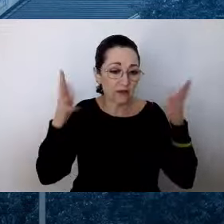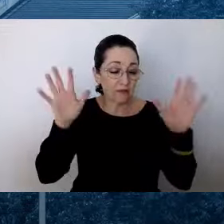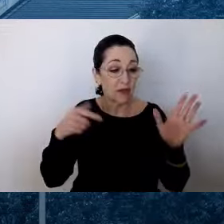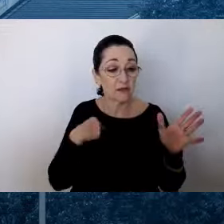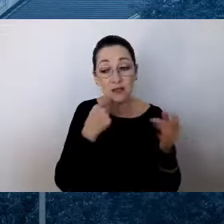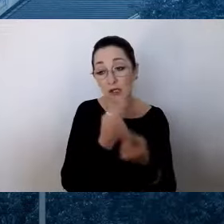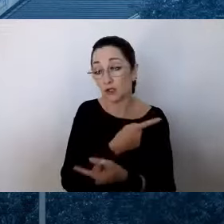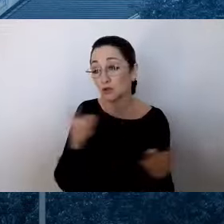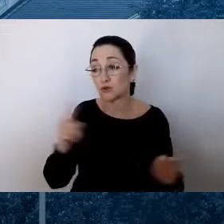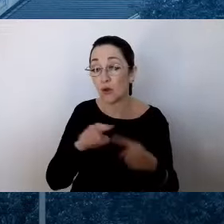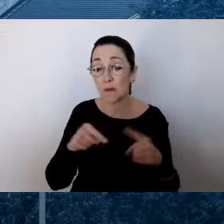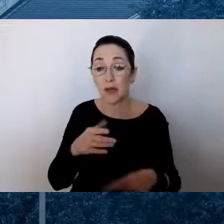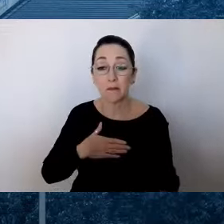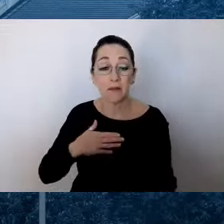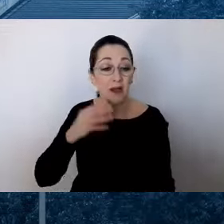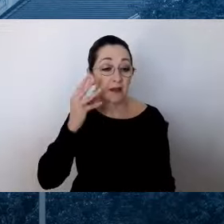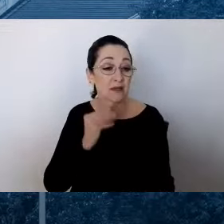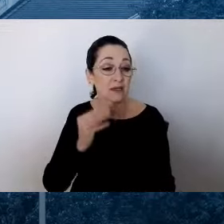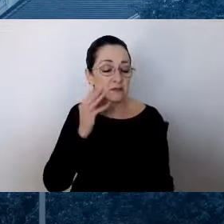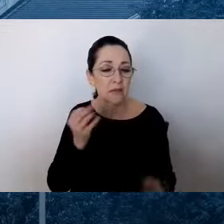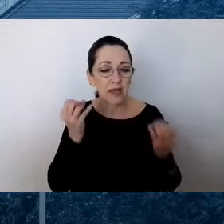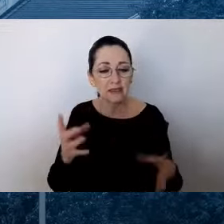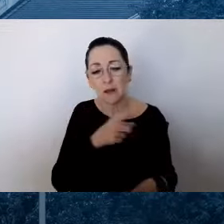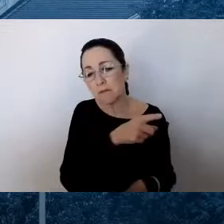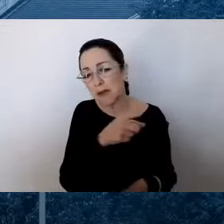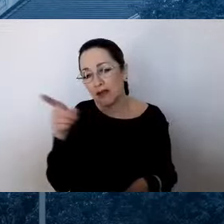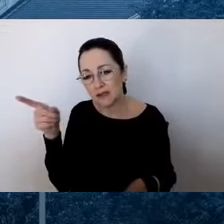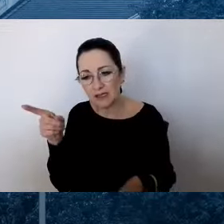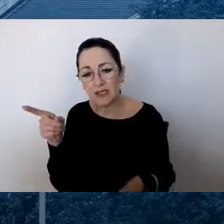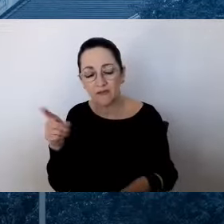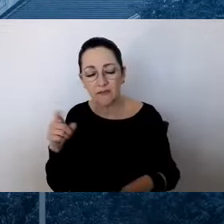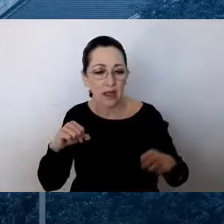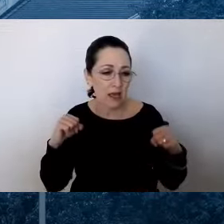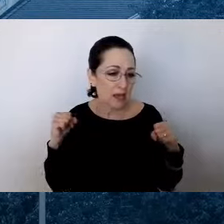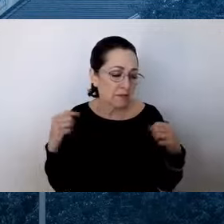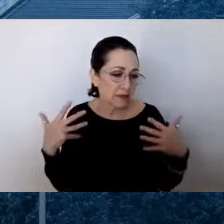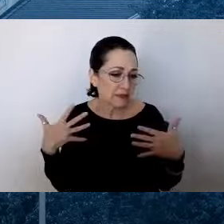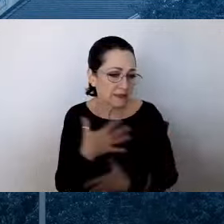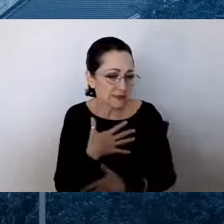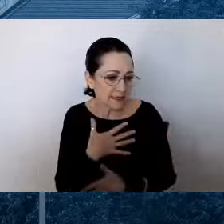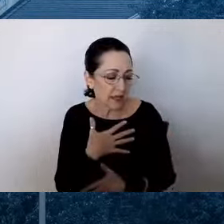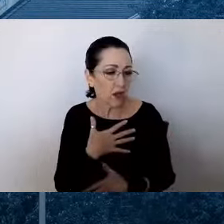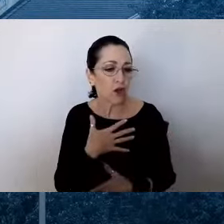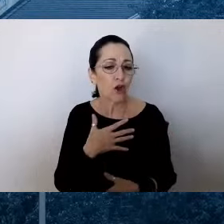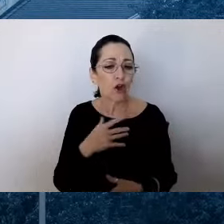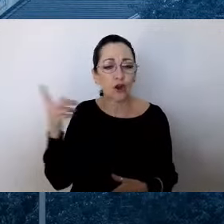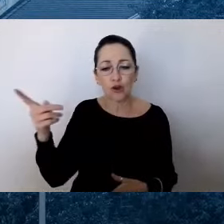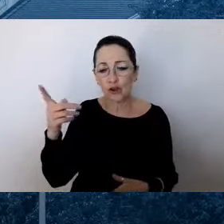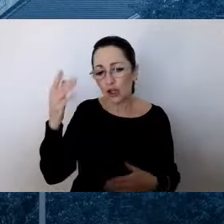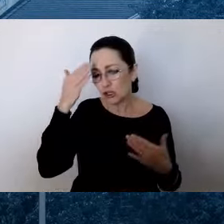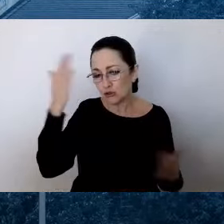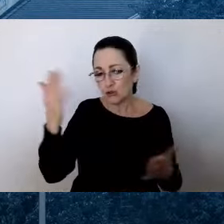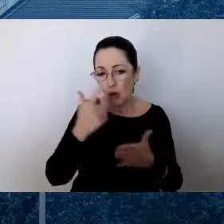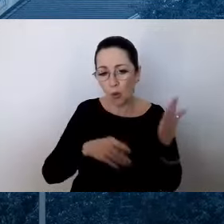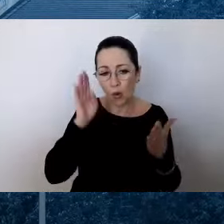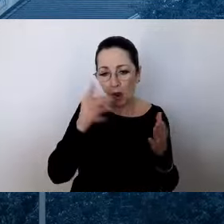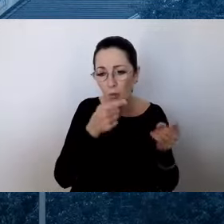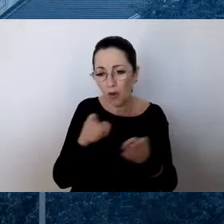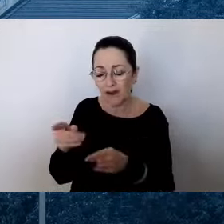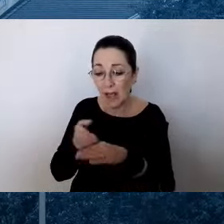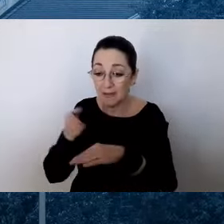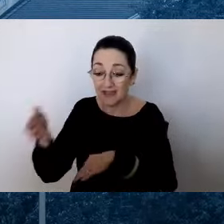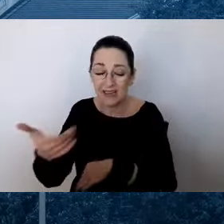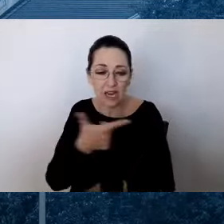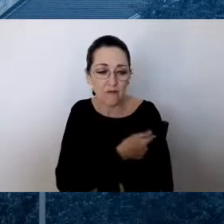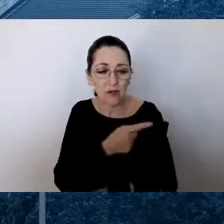experience getting it, and a lot of them were saying how they were scared to get it, or they didn't know what would happen afterwards from different stories that they would